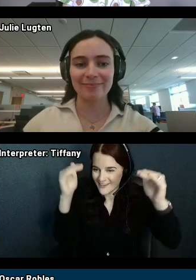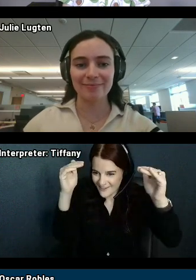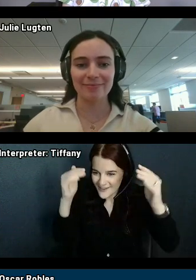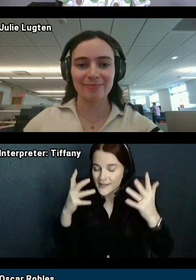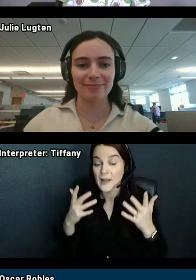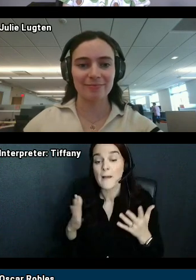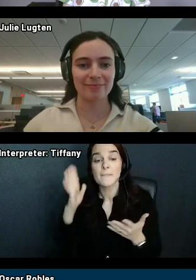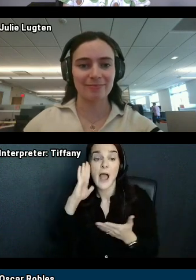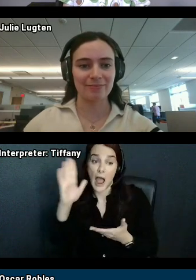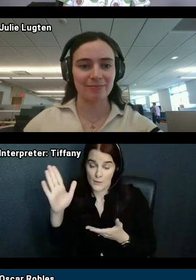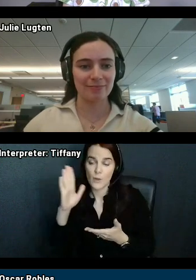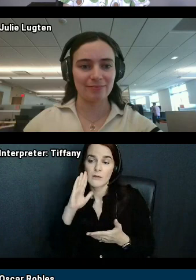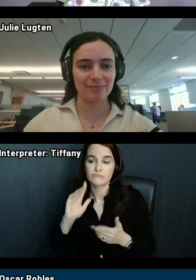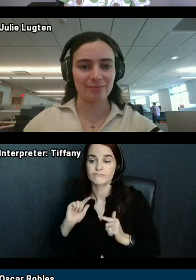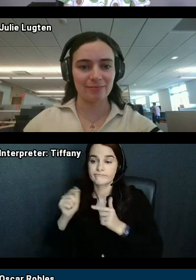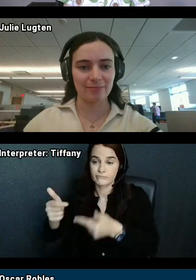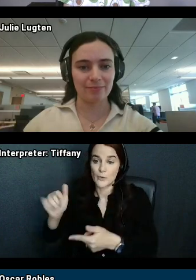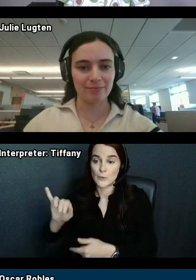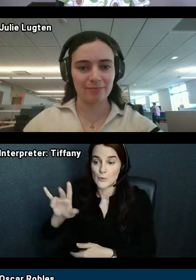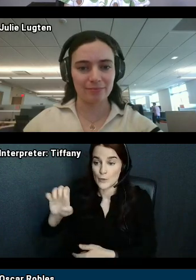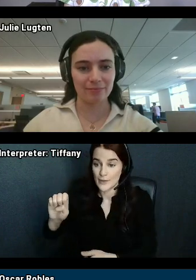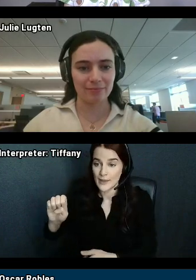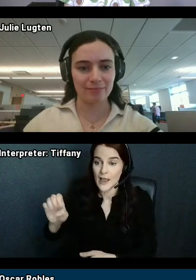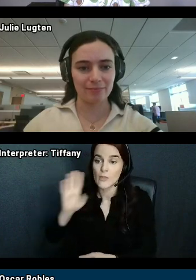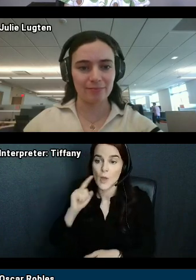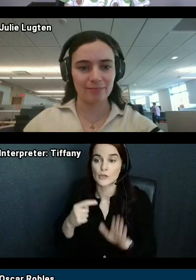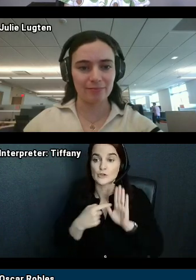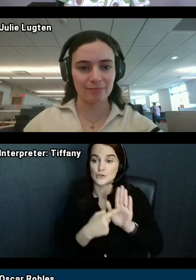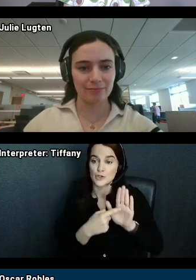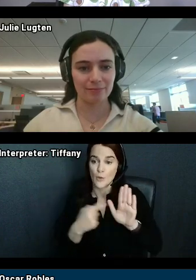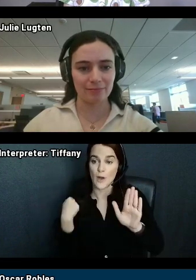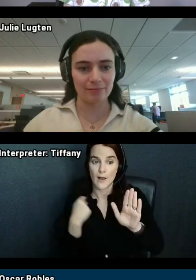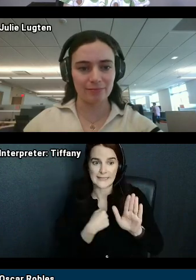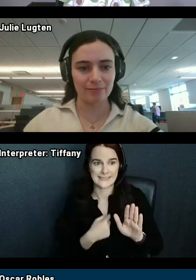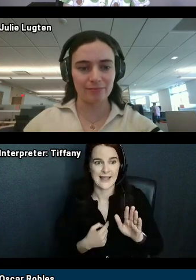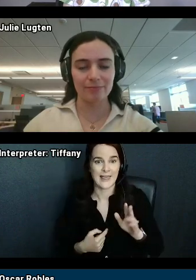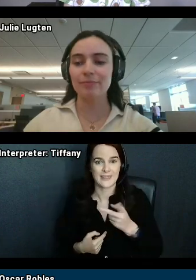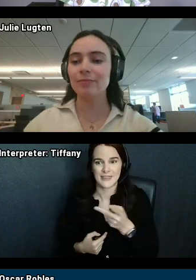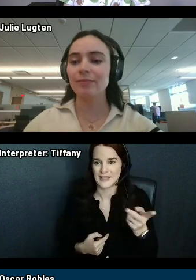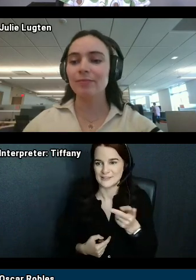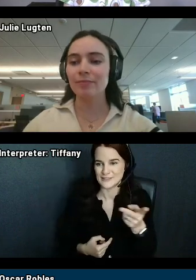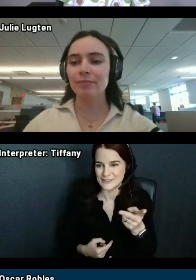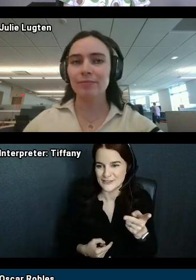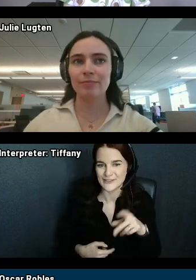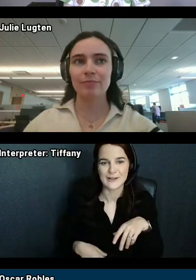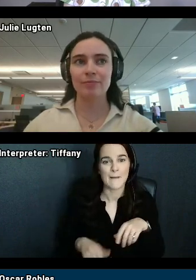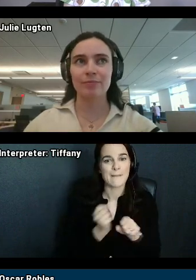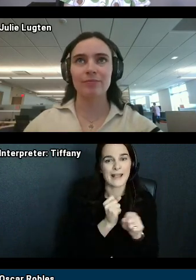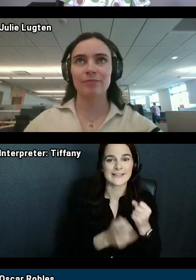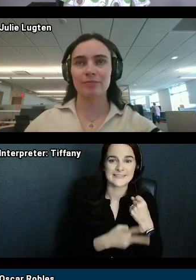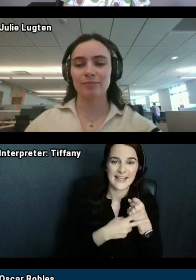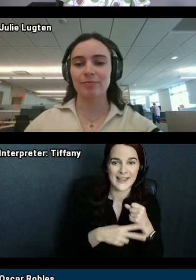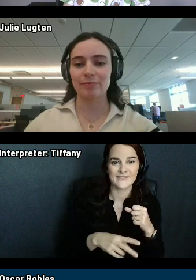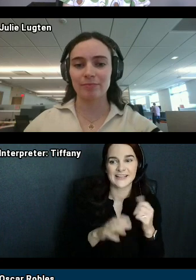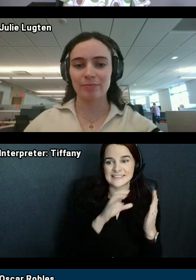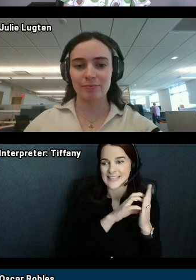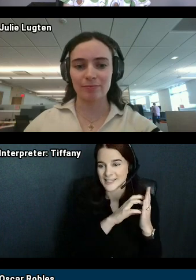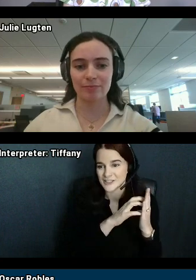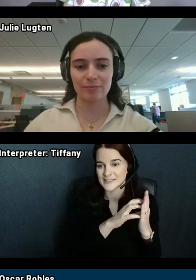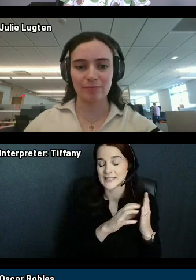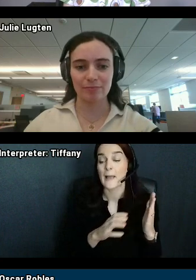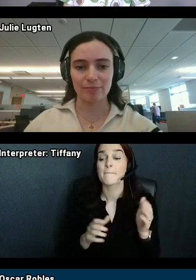to show us kind of these two, which is making saved sections and making saved sections conditional in the